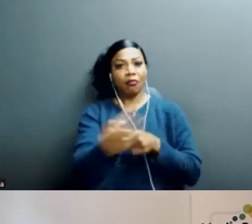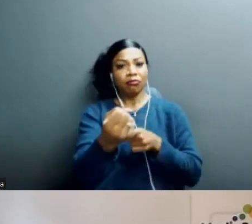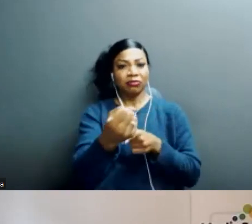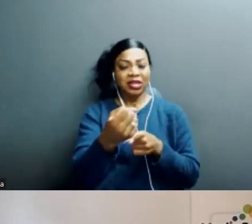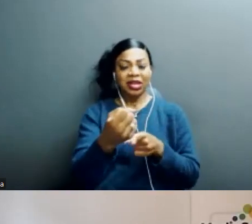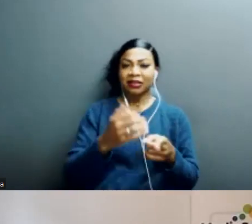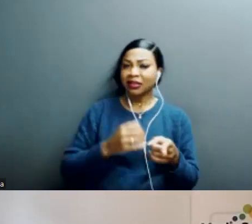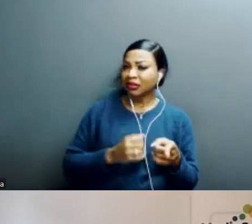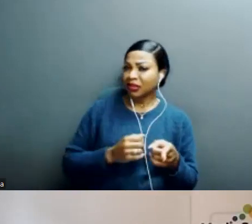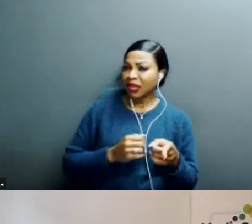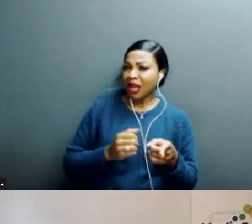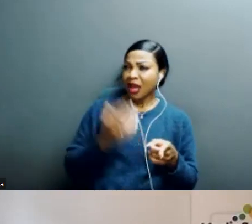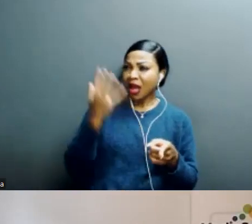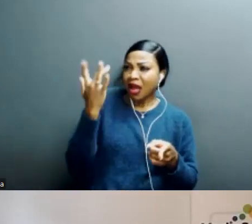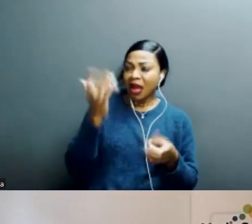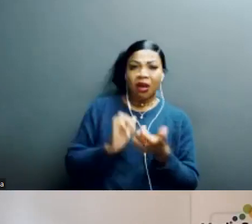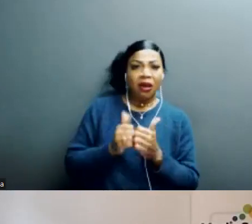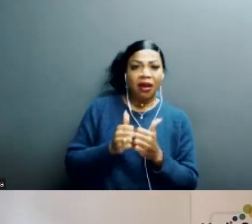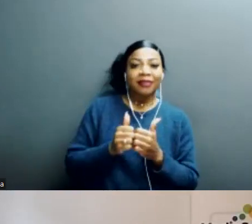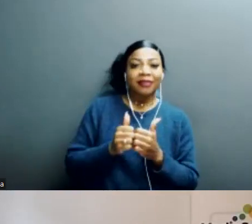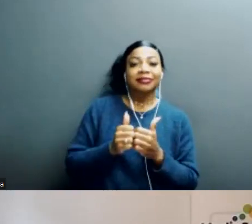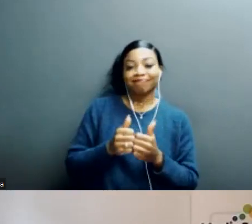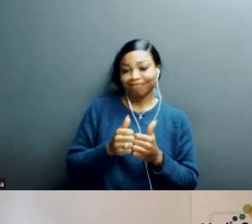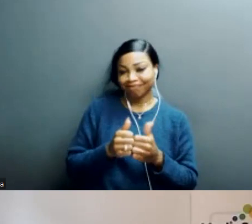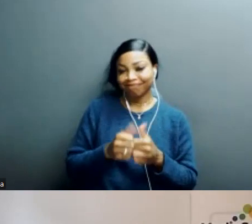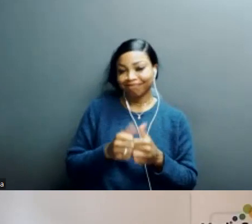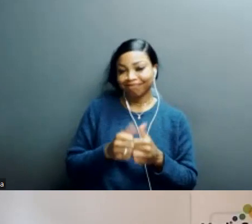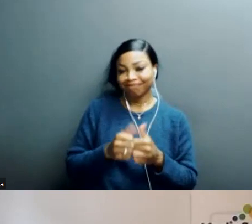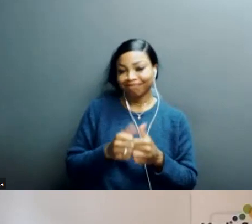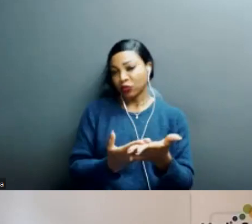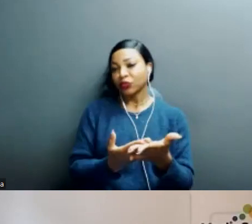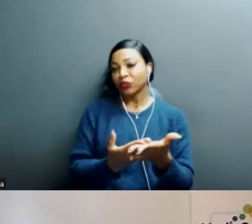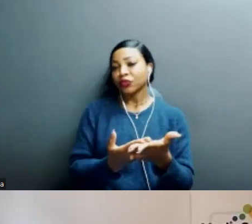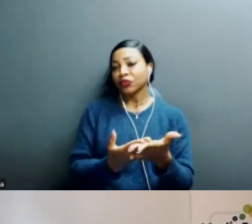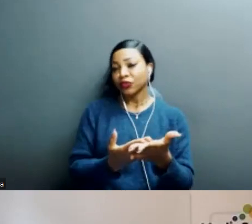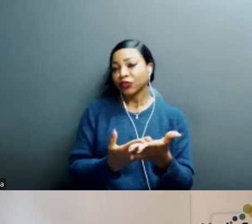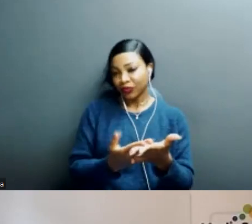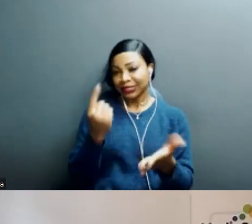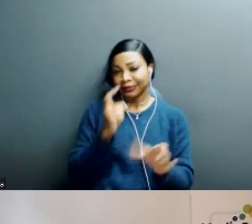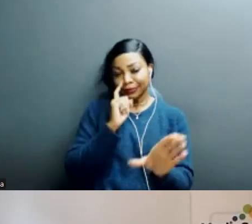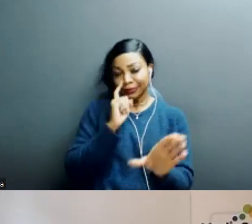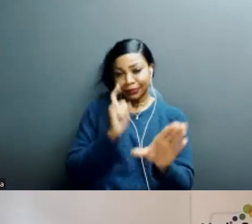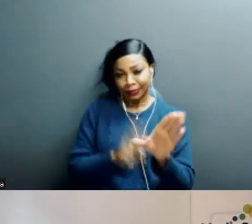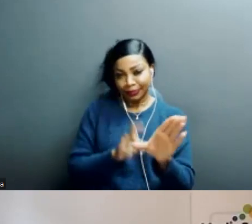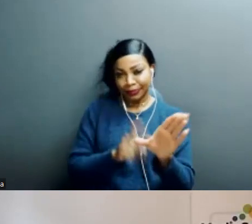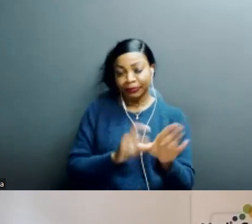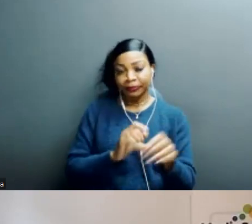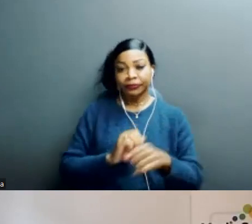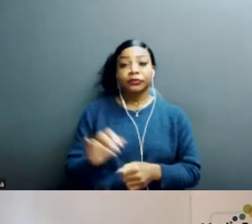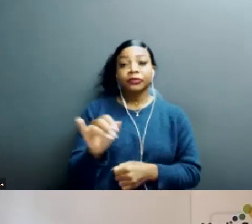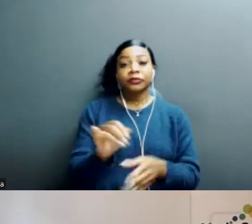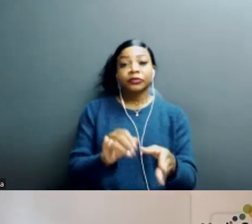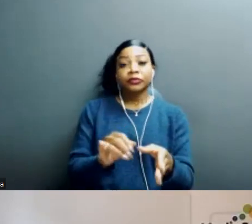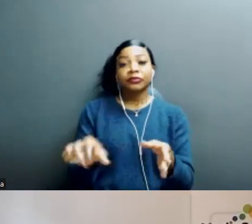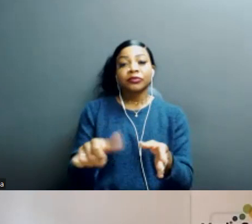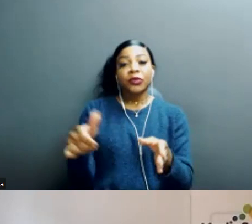megabyte through your service provider that can also be an indicator that your endpoint is compromised I will say that one